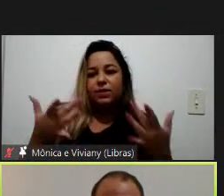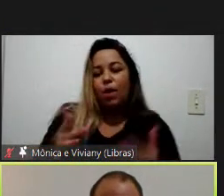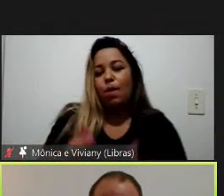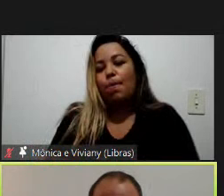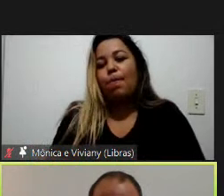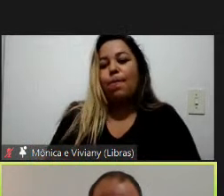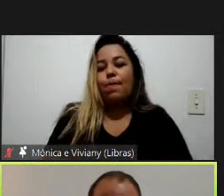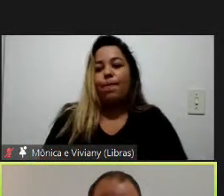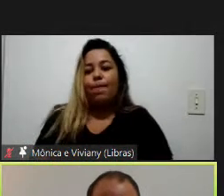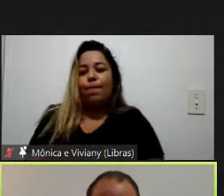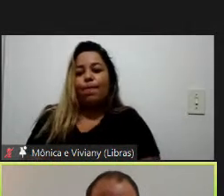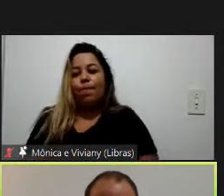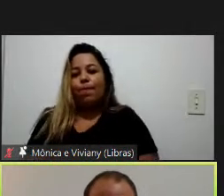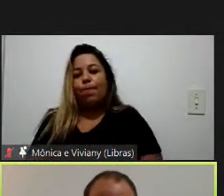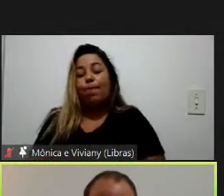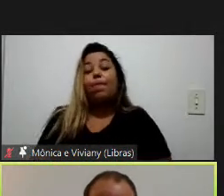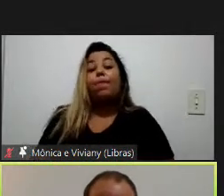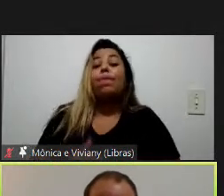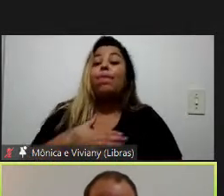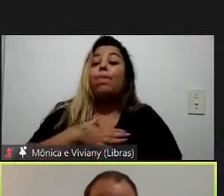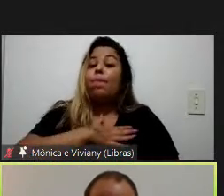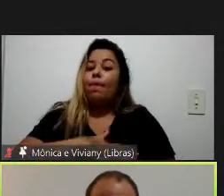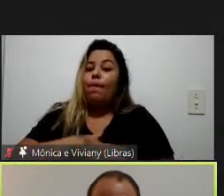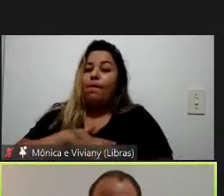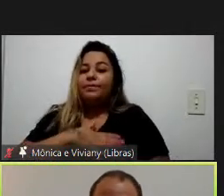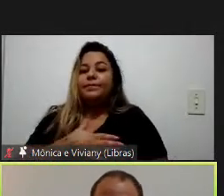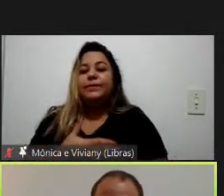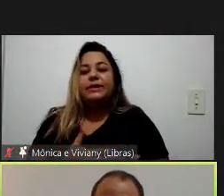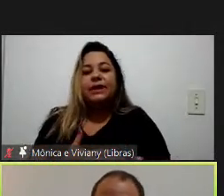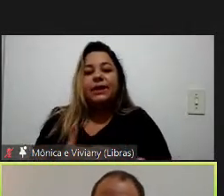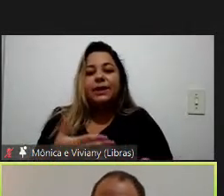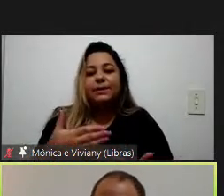I would like to start with the following two graphs.